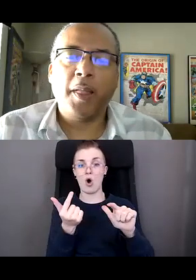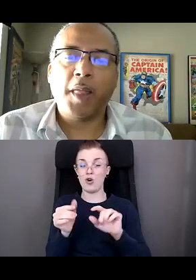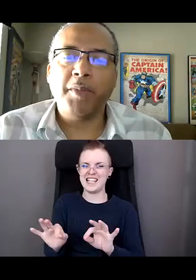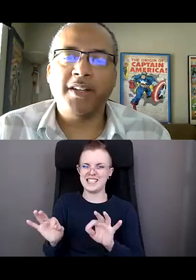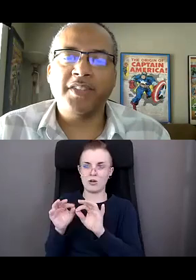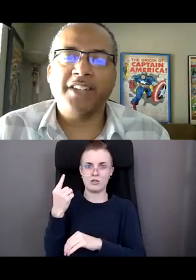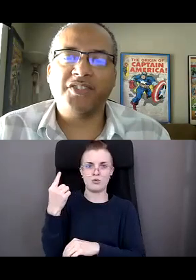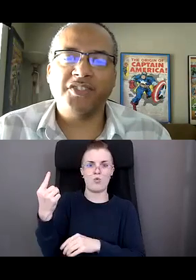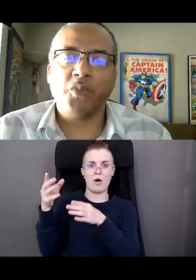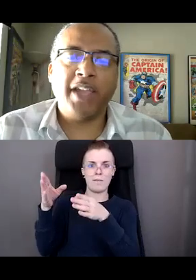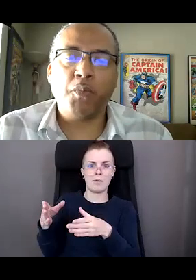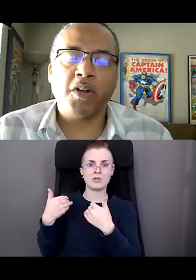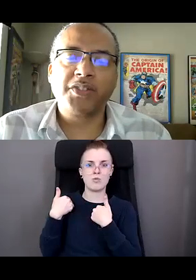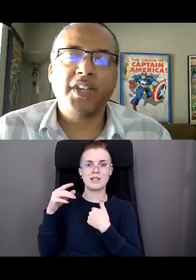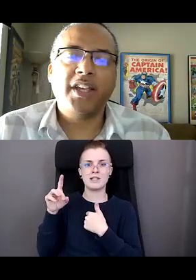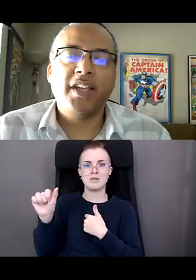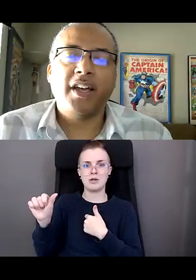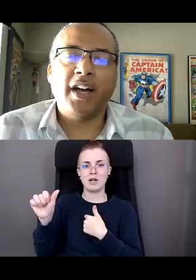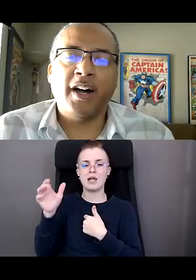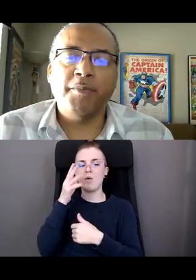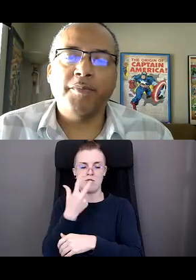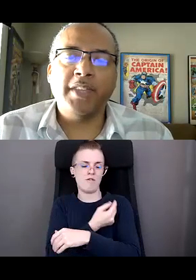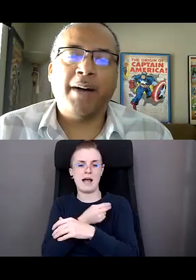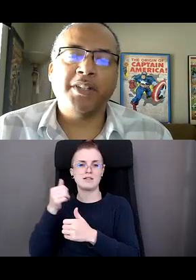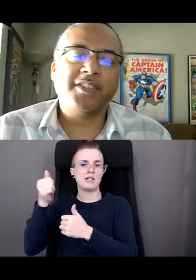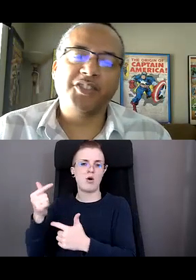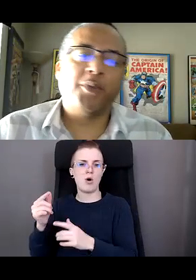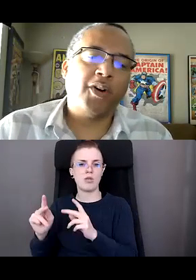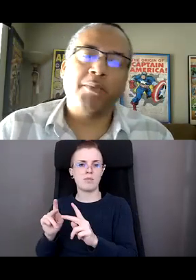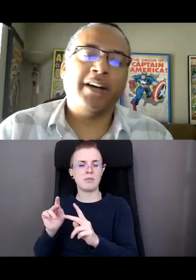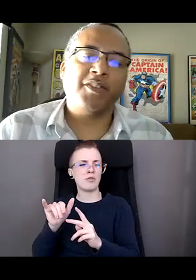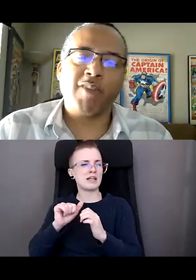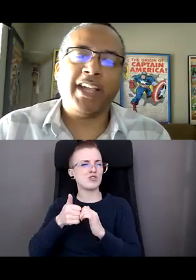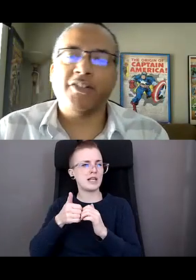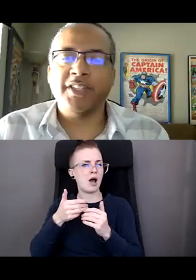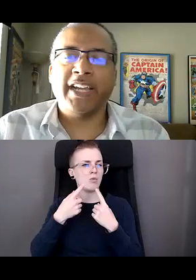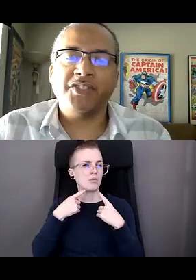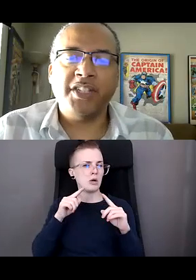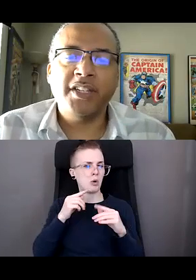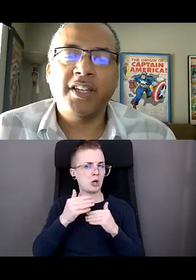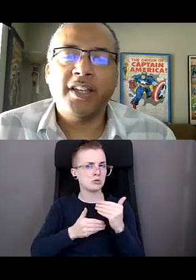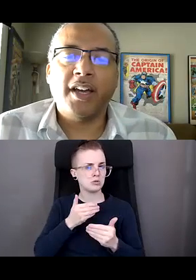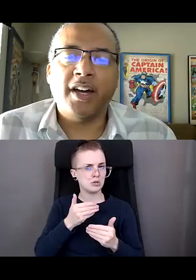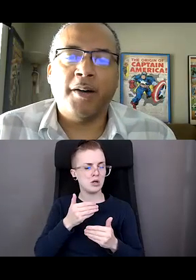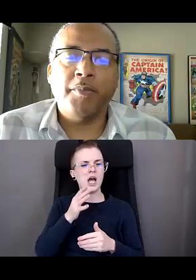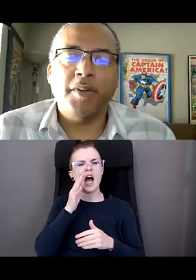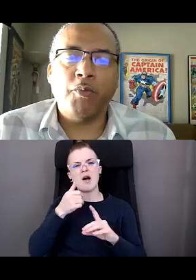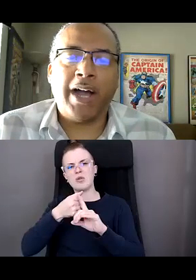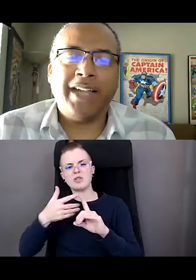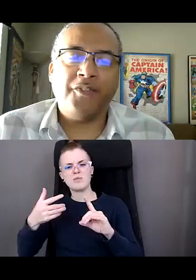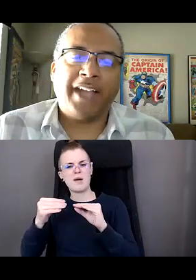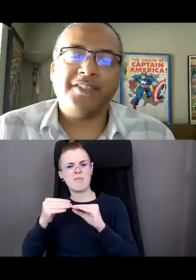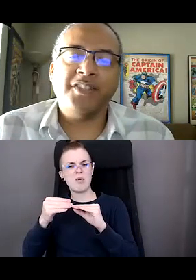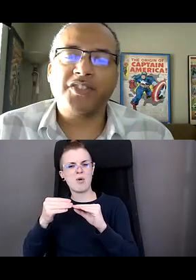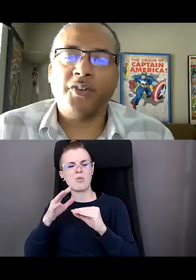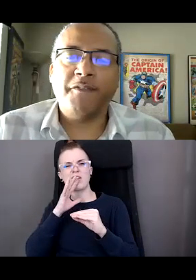everyone, because that's just the way it works. Now I'm going to touch more about the raincoat analogy and why